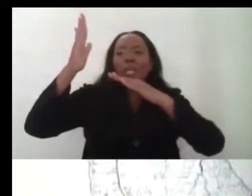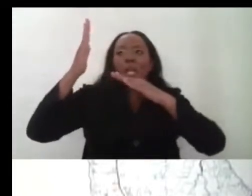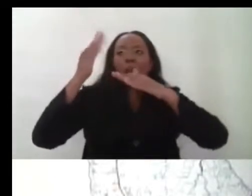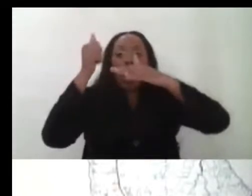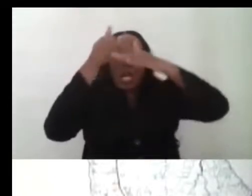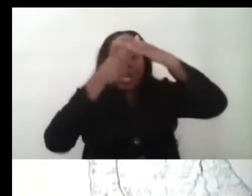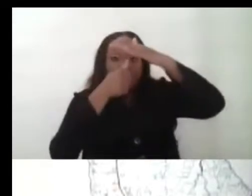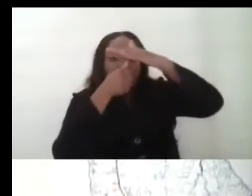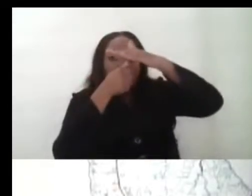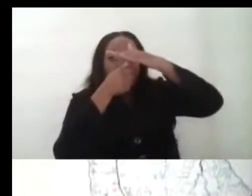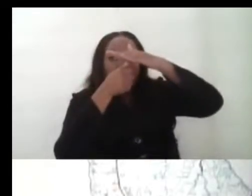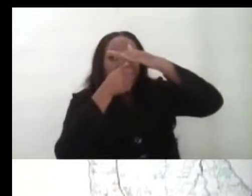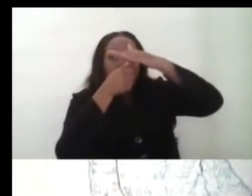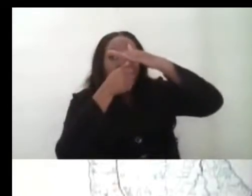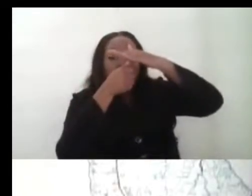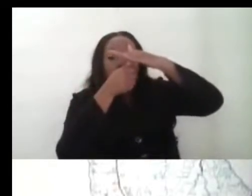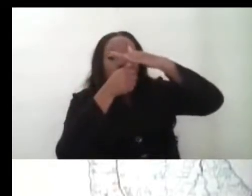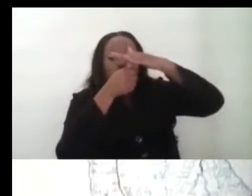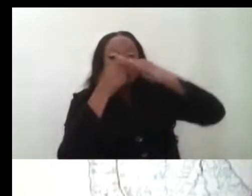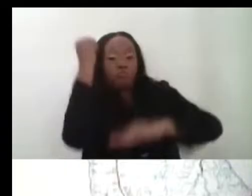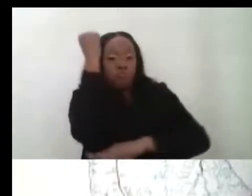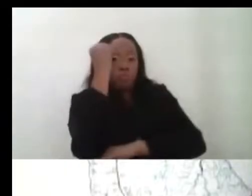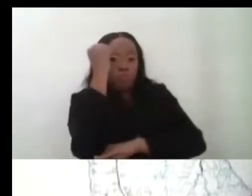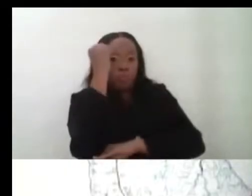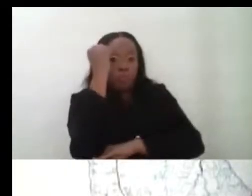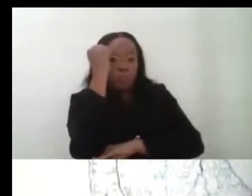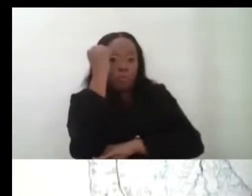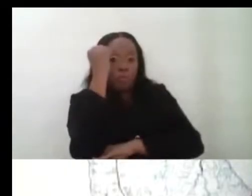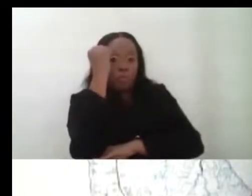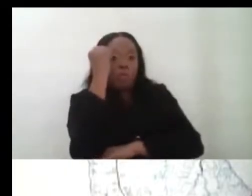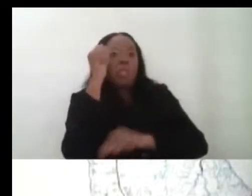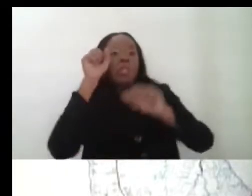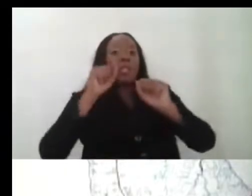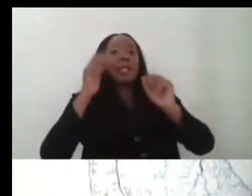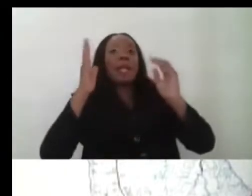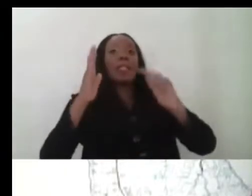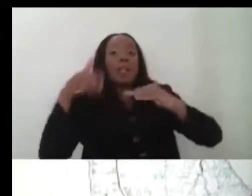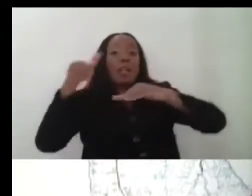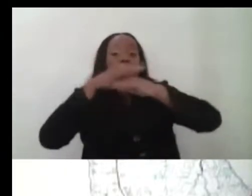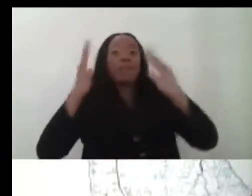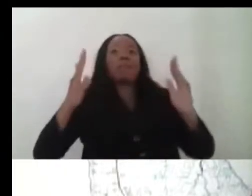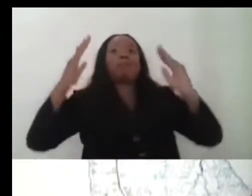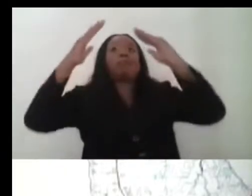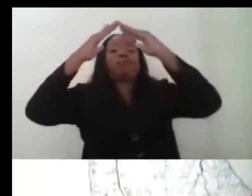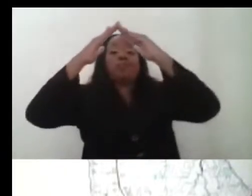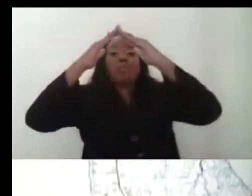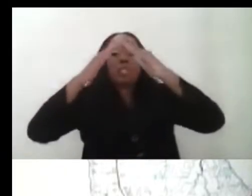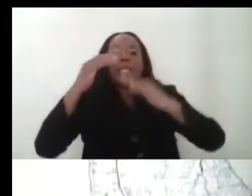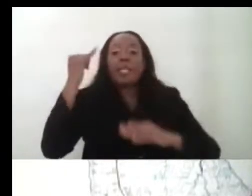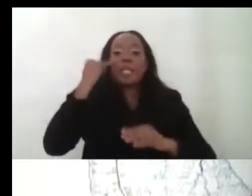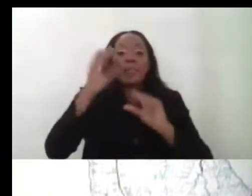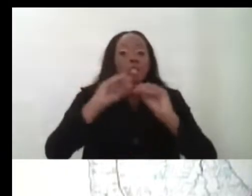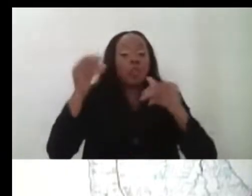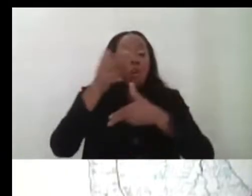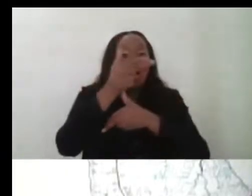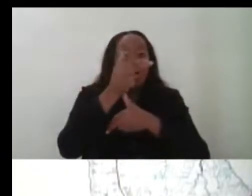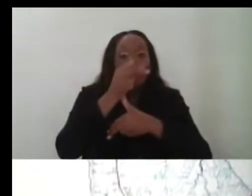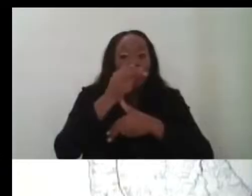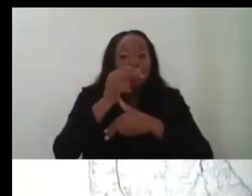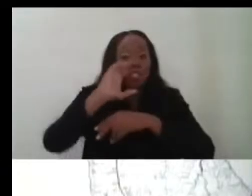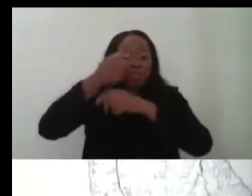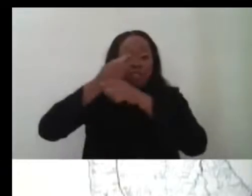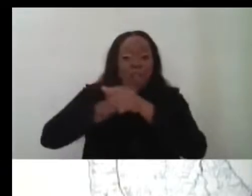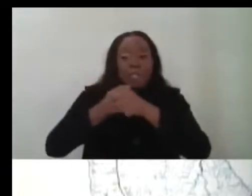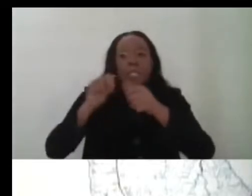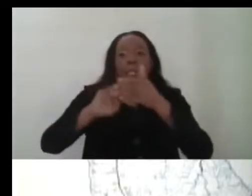can quickly replace fresh galvanize with. If you don't have the hurricane strap, when the roof gone, everything goes. So